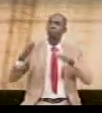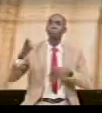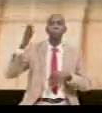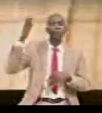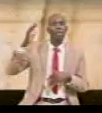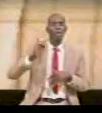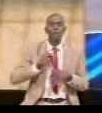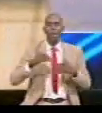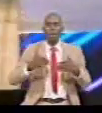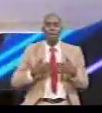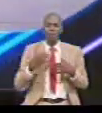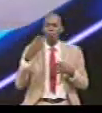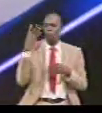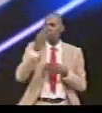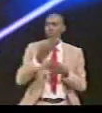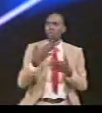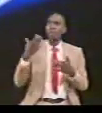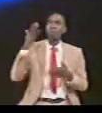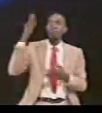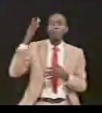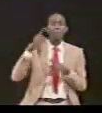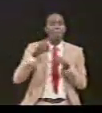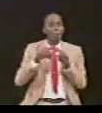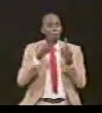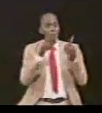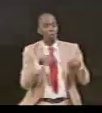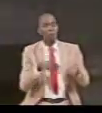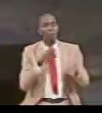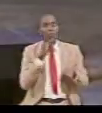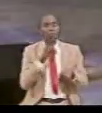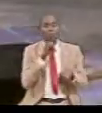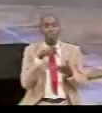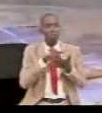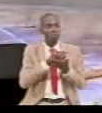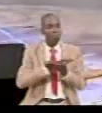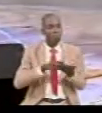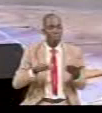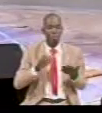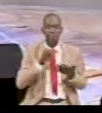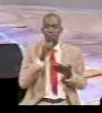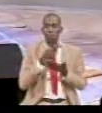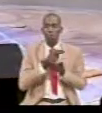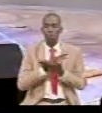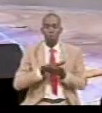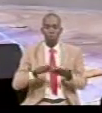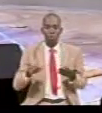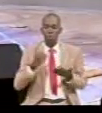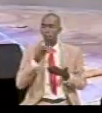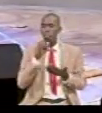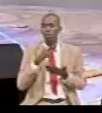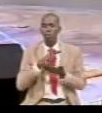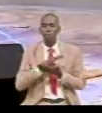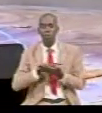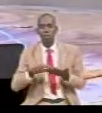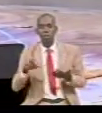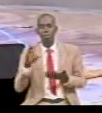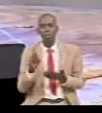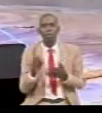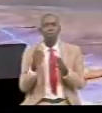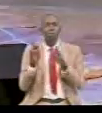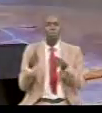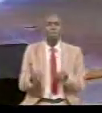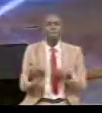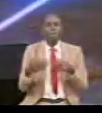heaven. But it's not pure. It's not holy. It's not righteous. He has, you know,